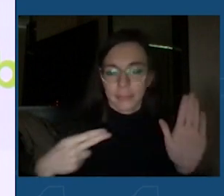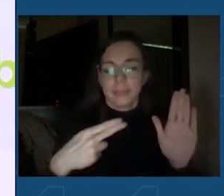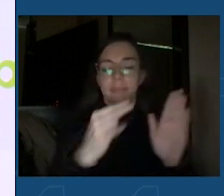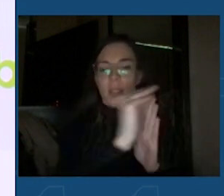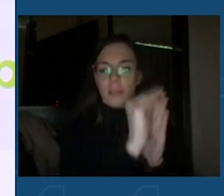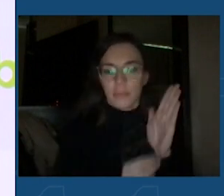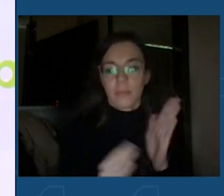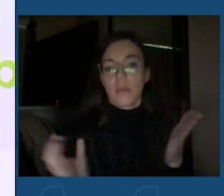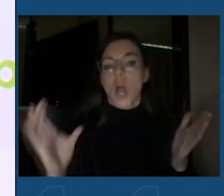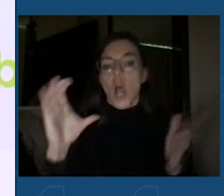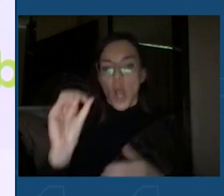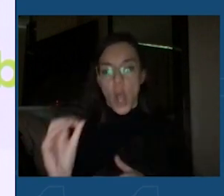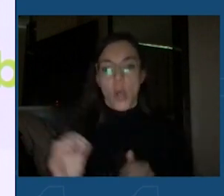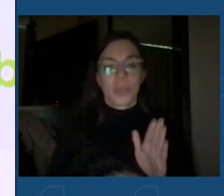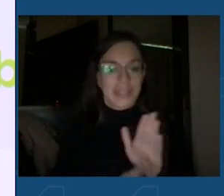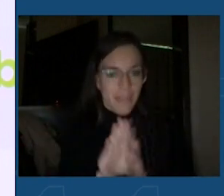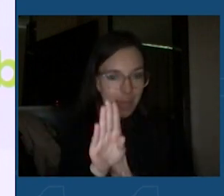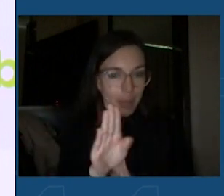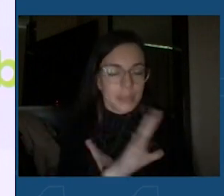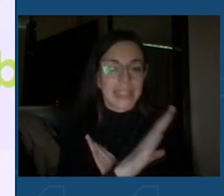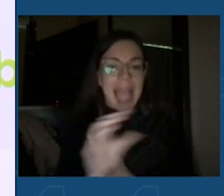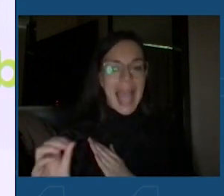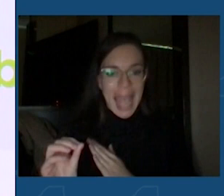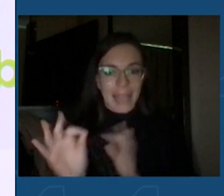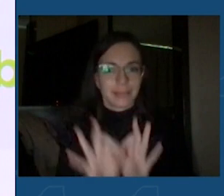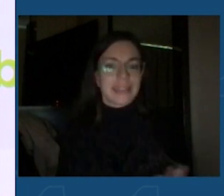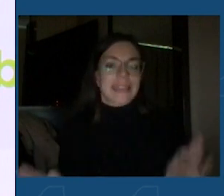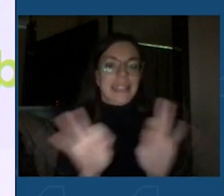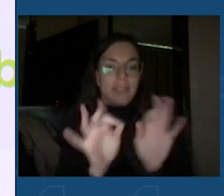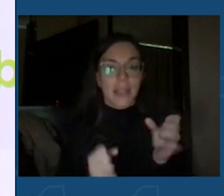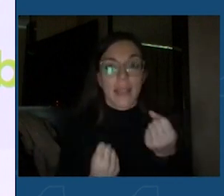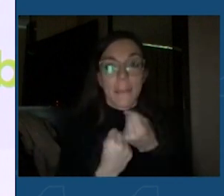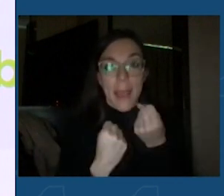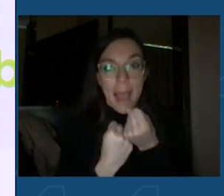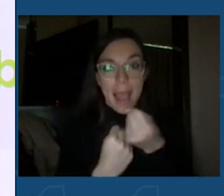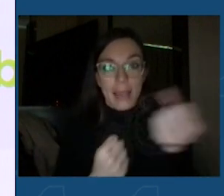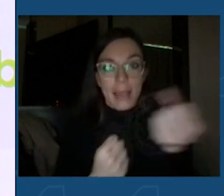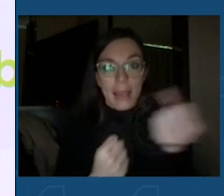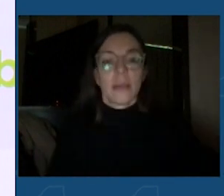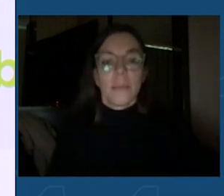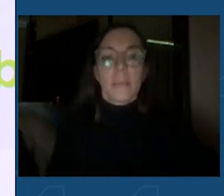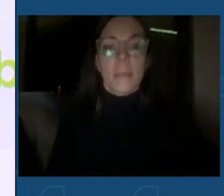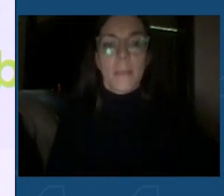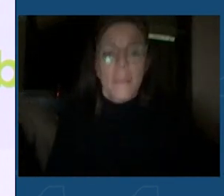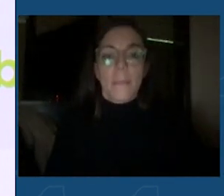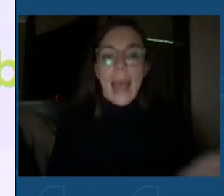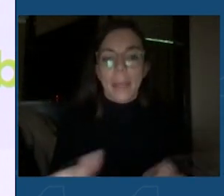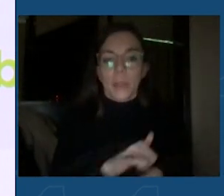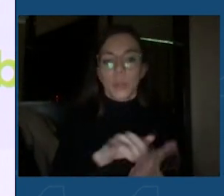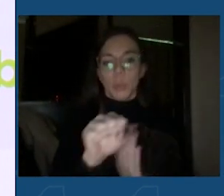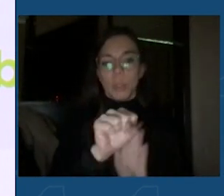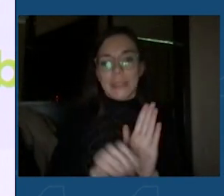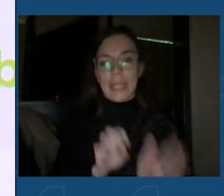co-developed, and significantly backed by the New York State Energy Research Development Authority.